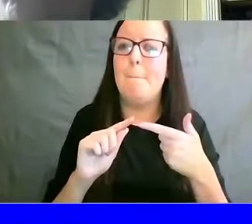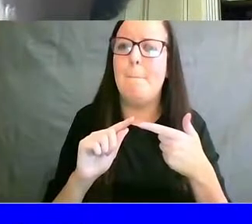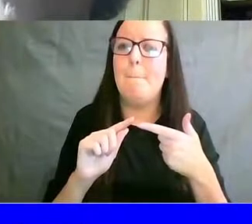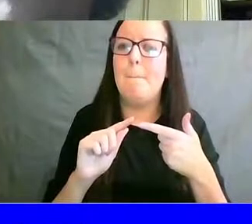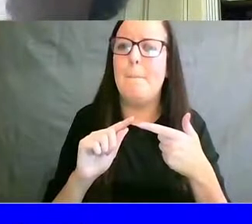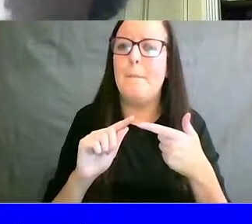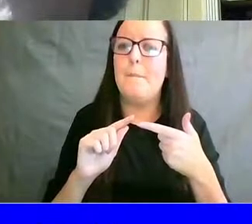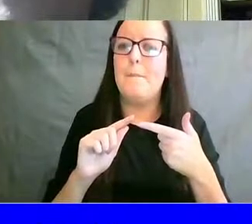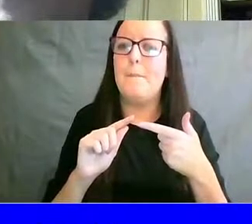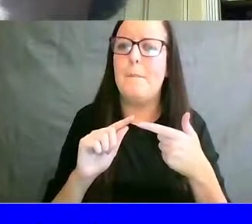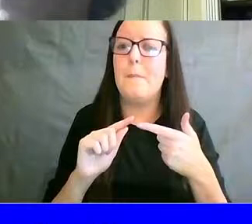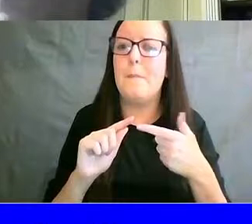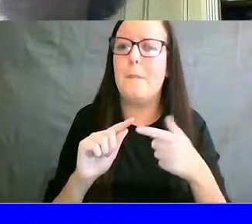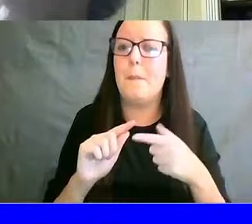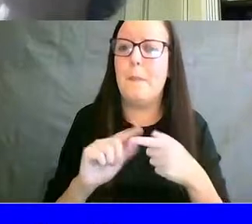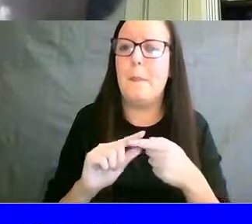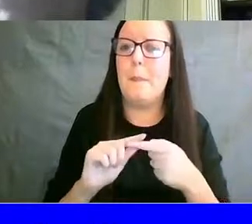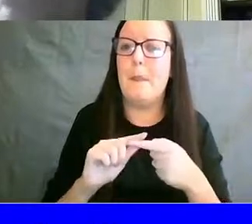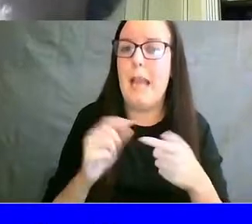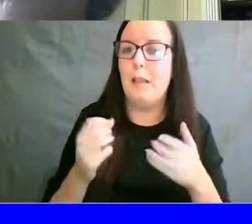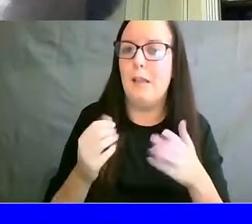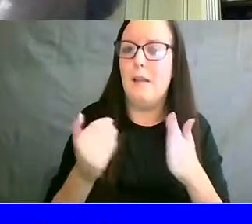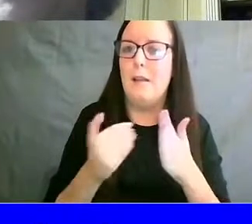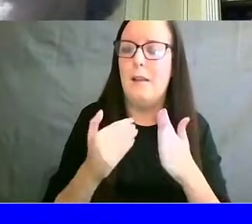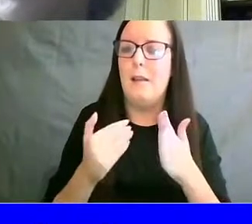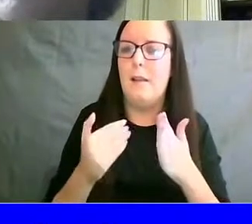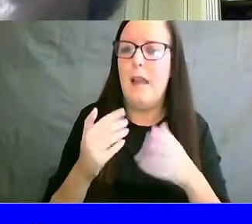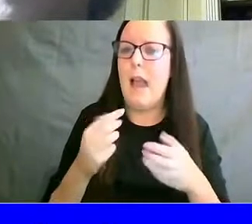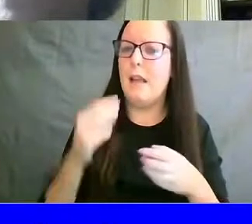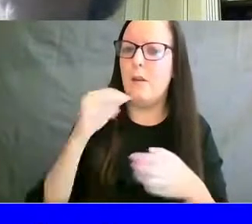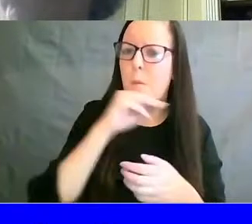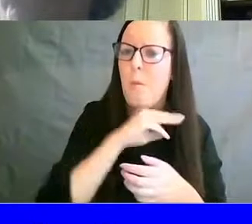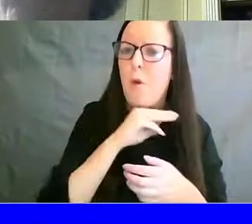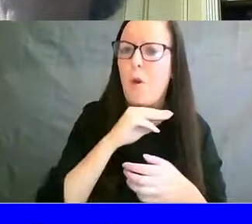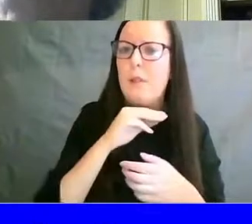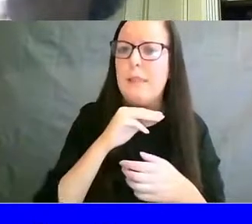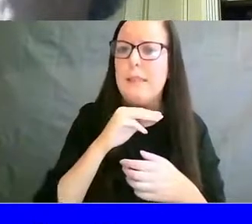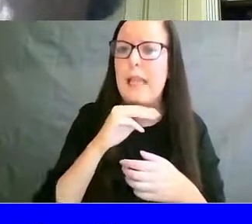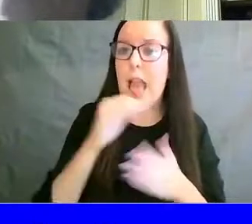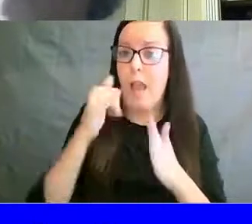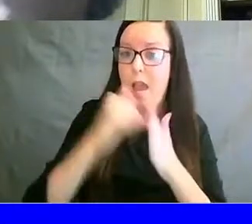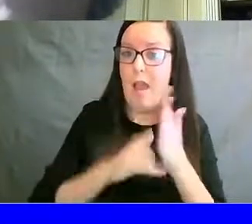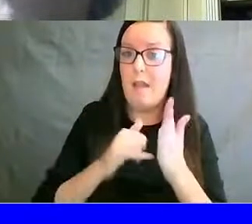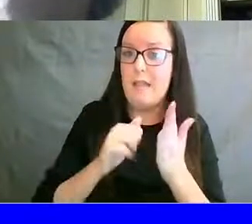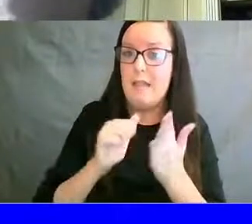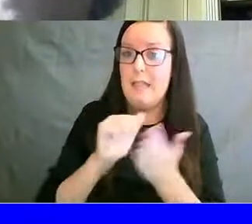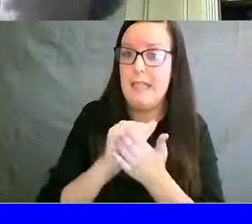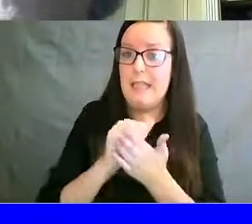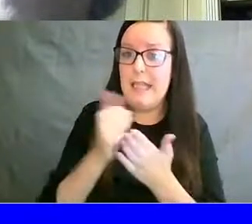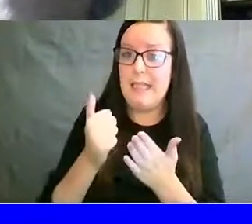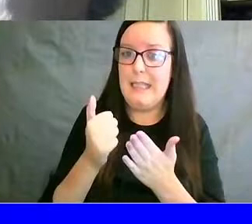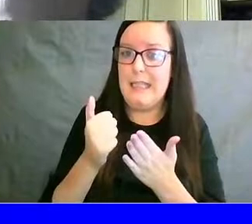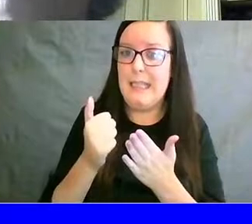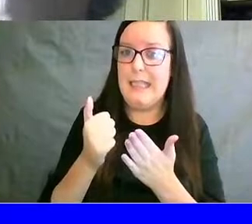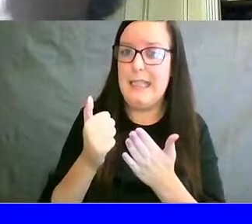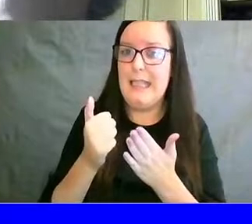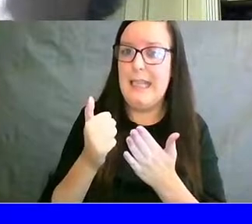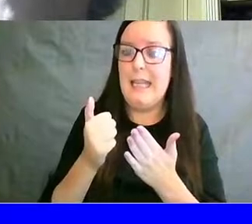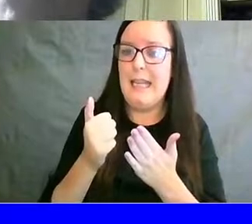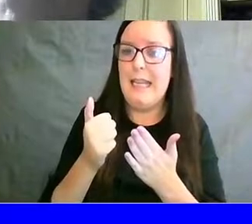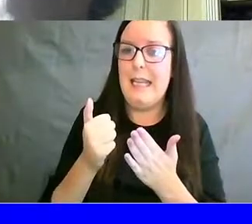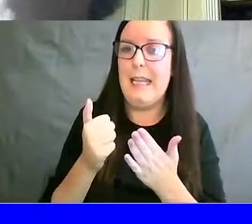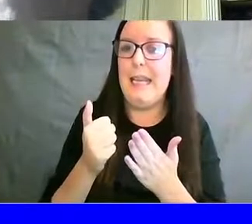from all forms of exploitation. But very importantly, Article 16.4 provides for an effective